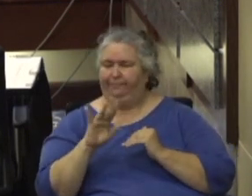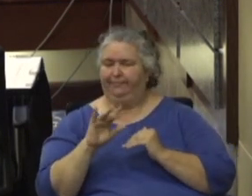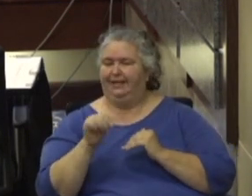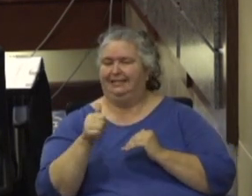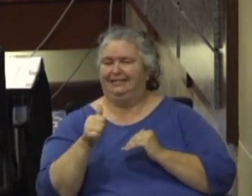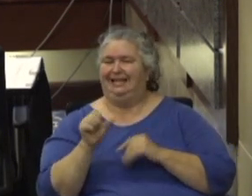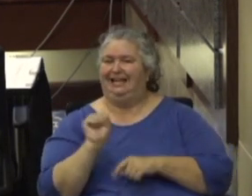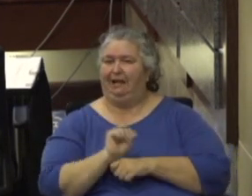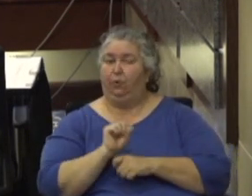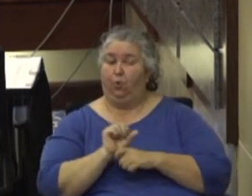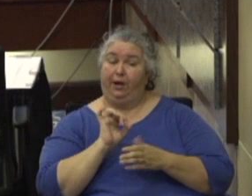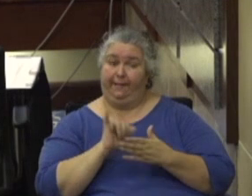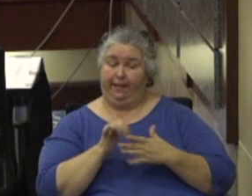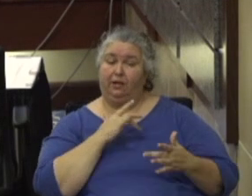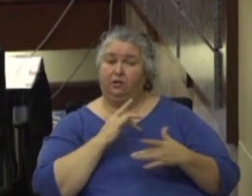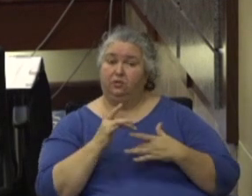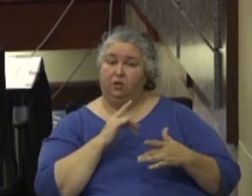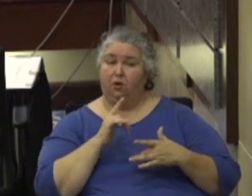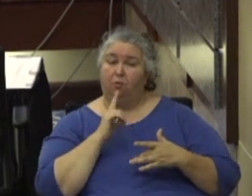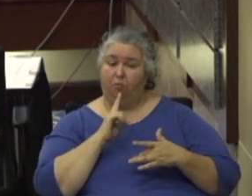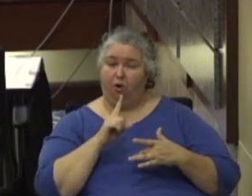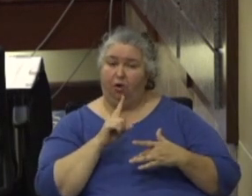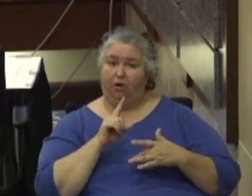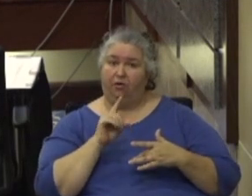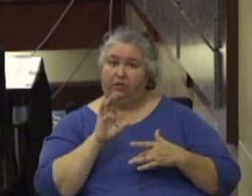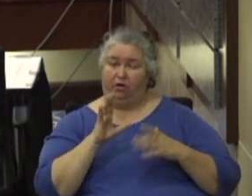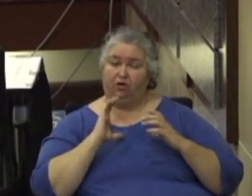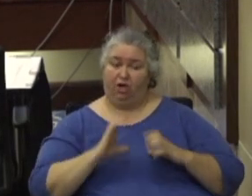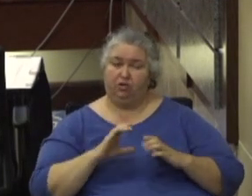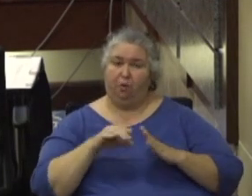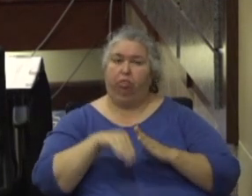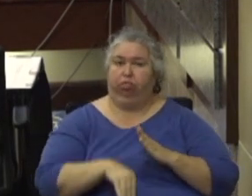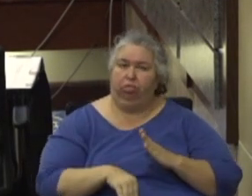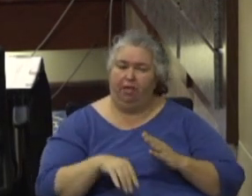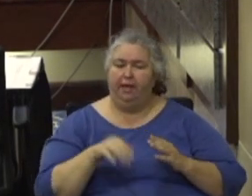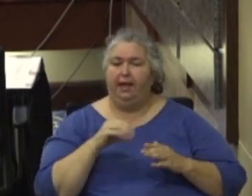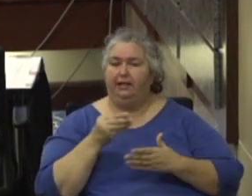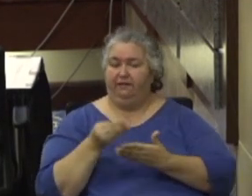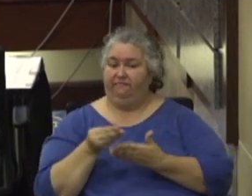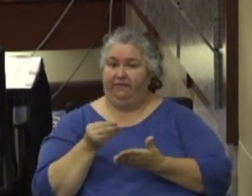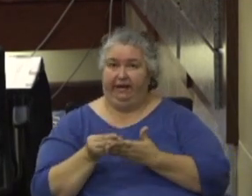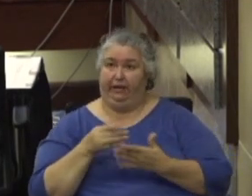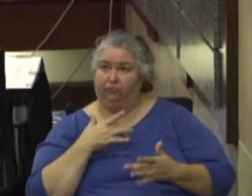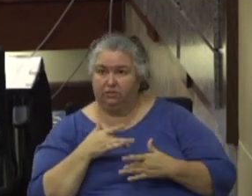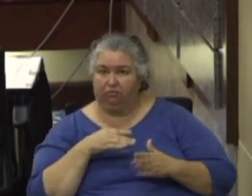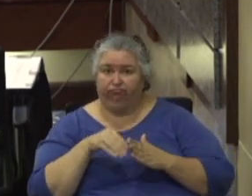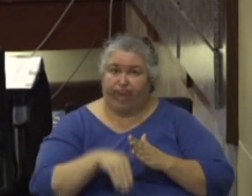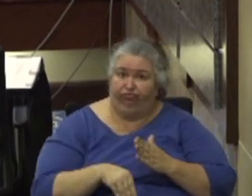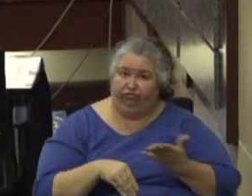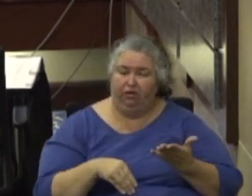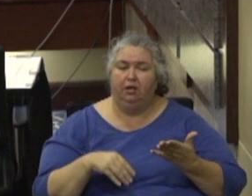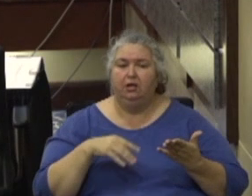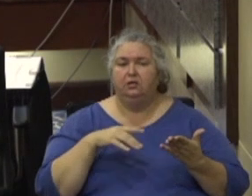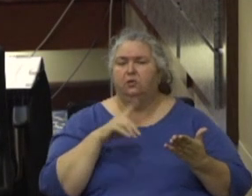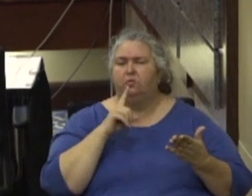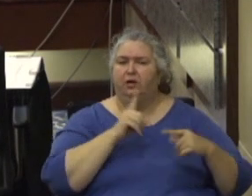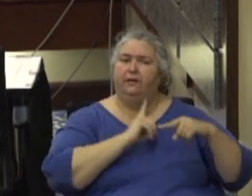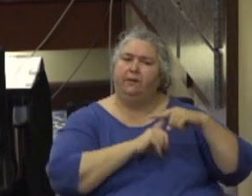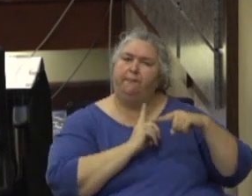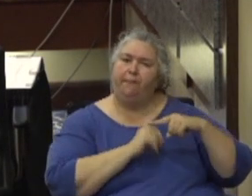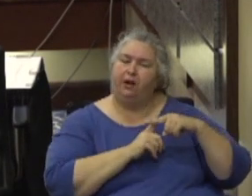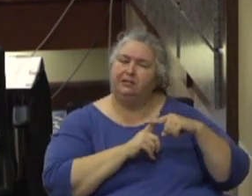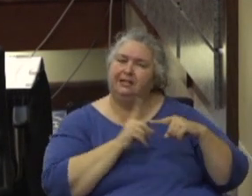vast concerns were the significant drop in their customers as well as their financial concern. The positive news was the window